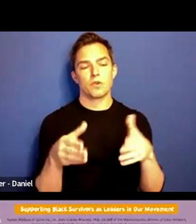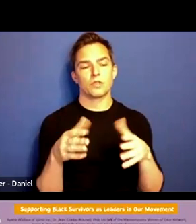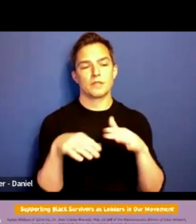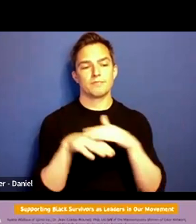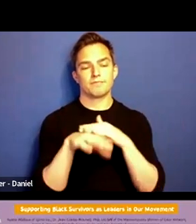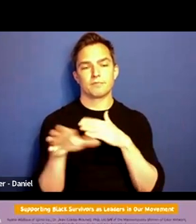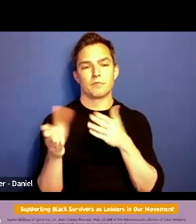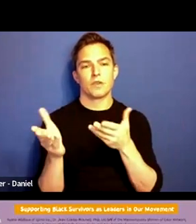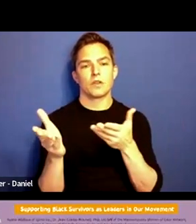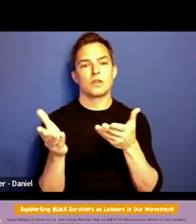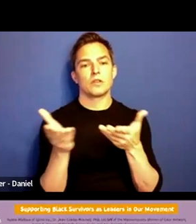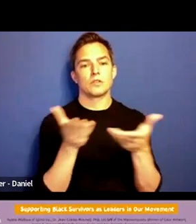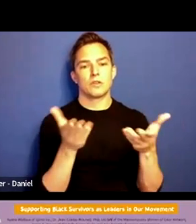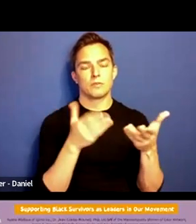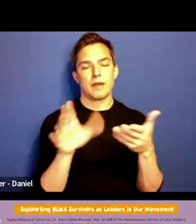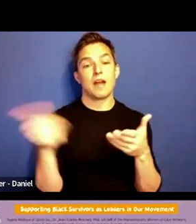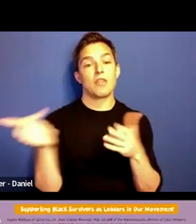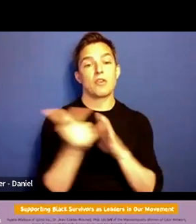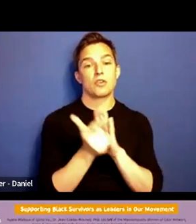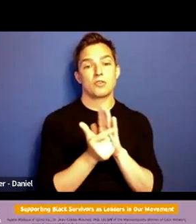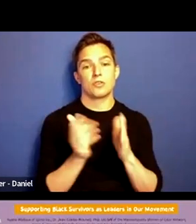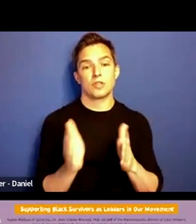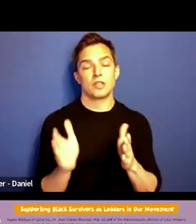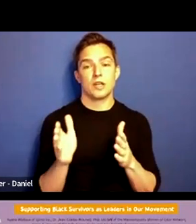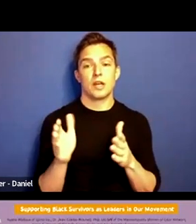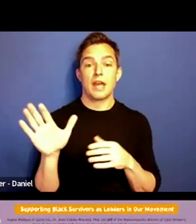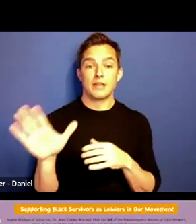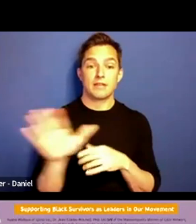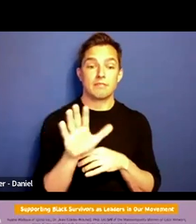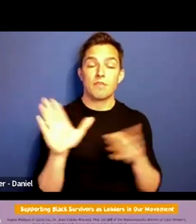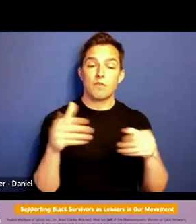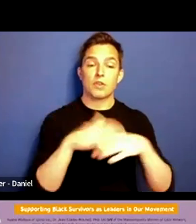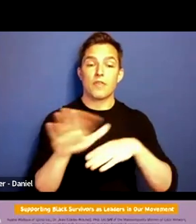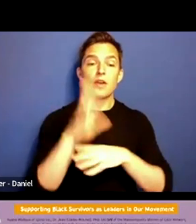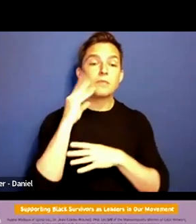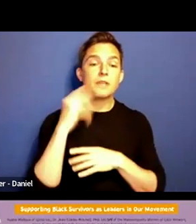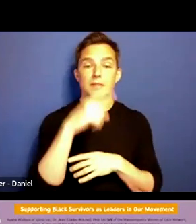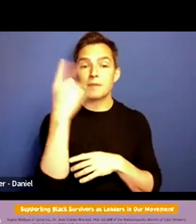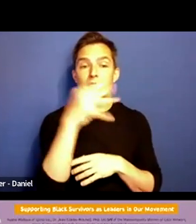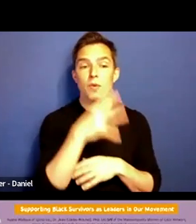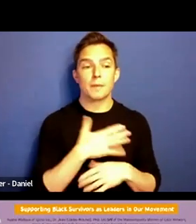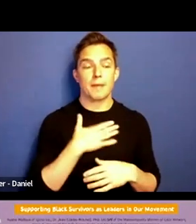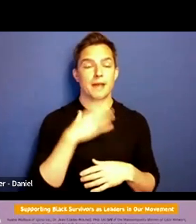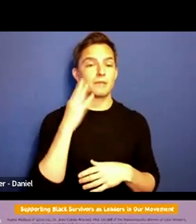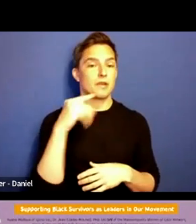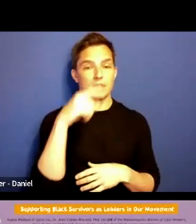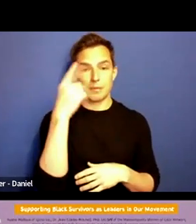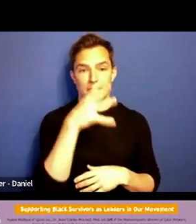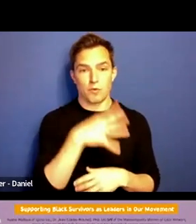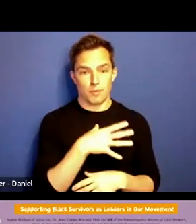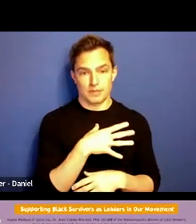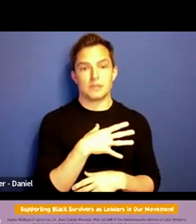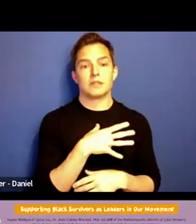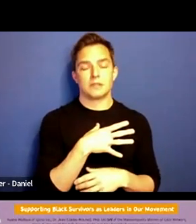women attorneys, and that really focus on their experience as Black women, but also my experience as Black women and our attorneys' experience as Black women, and